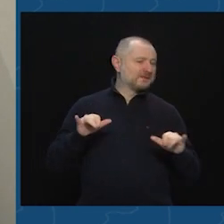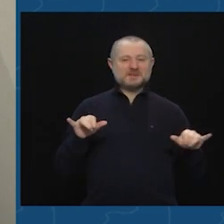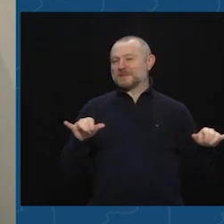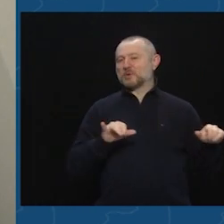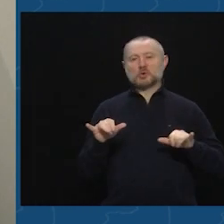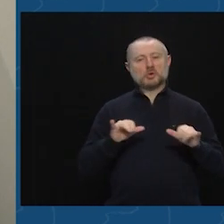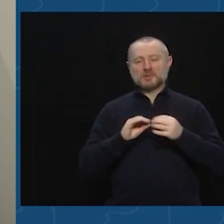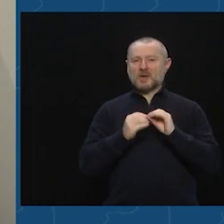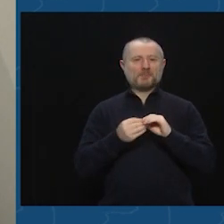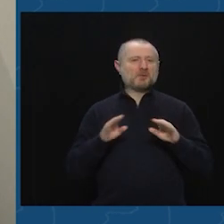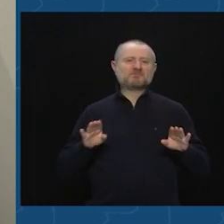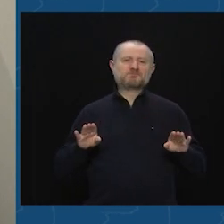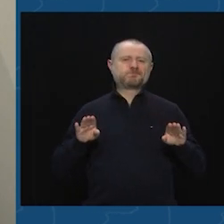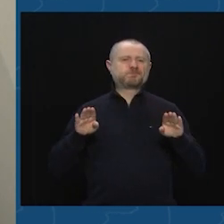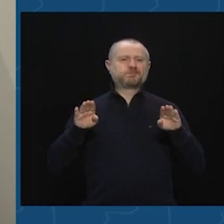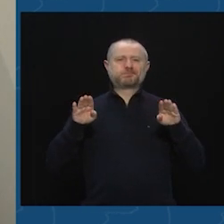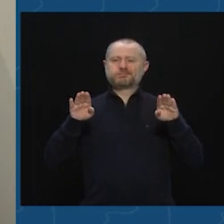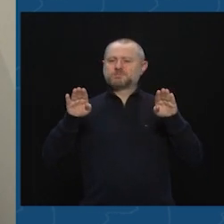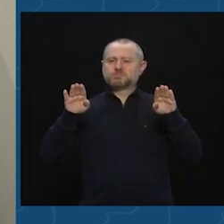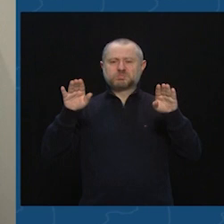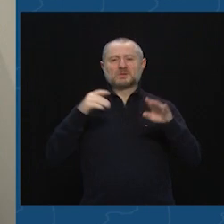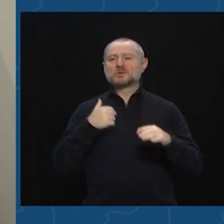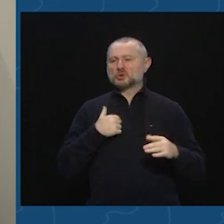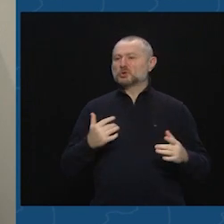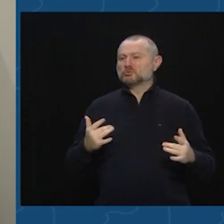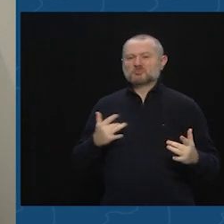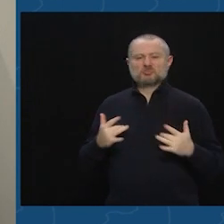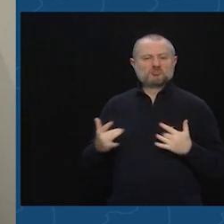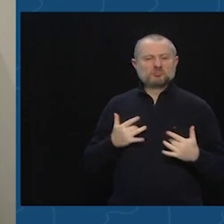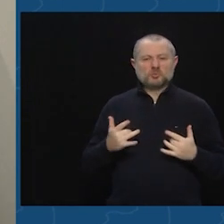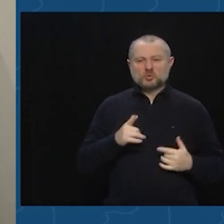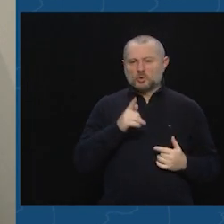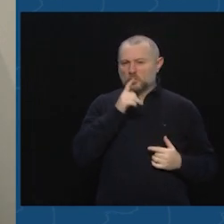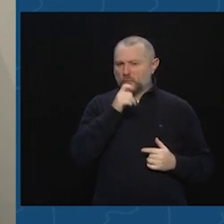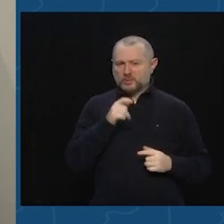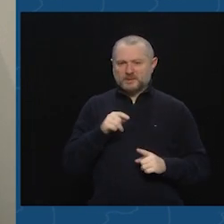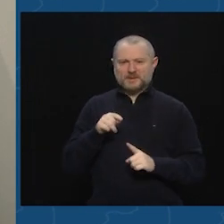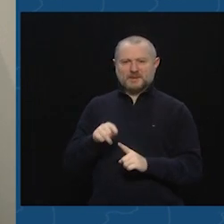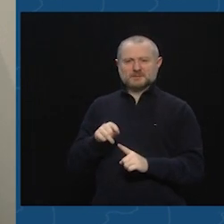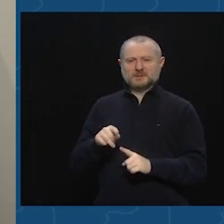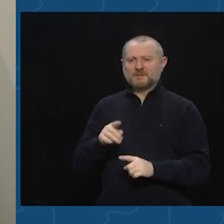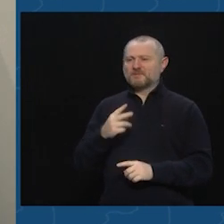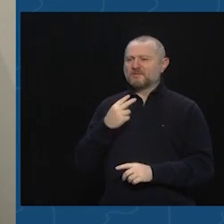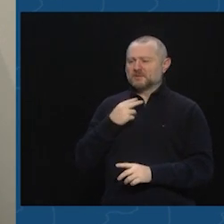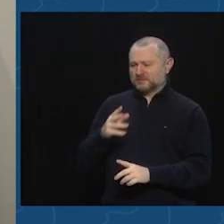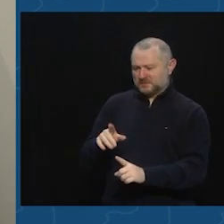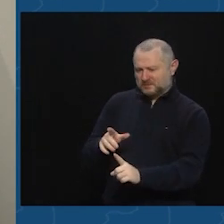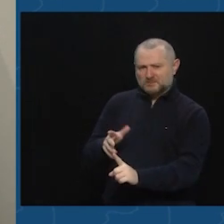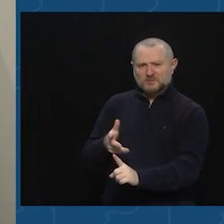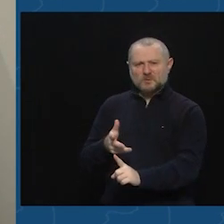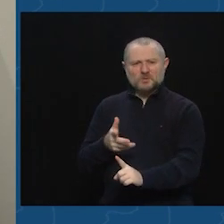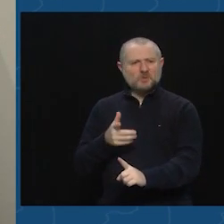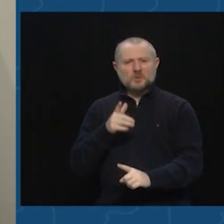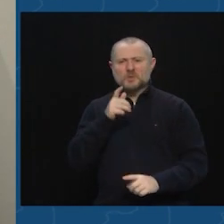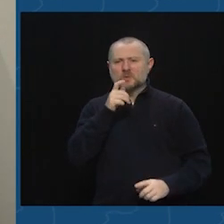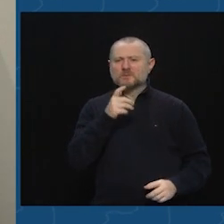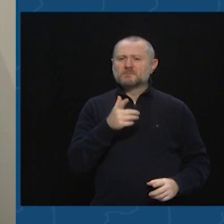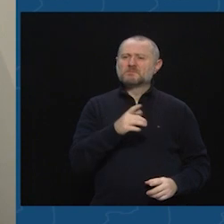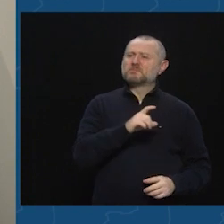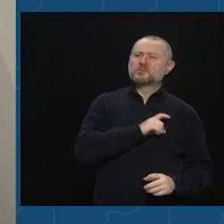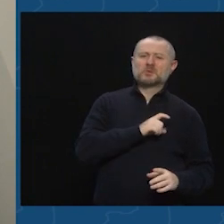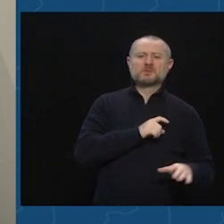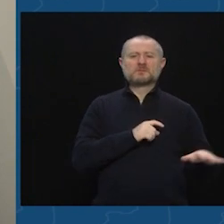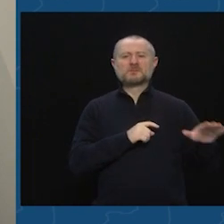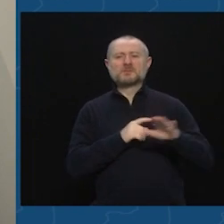victims of these crimes, in particular when members of our law enforcement are gunned down for doing nothing more than showing up in